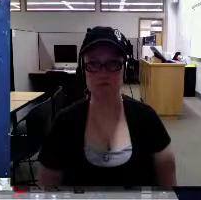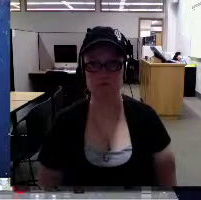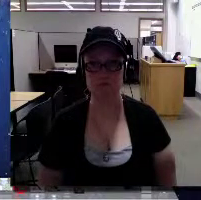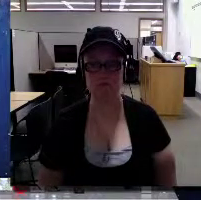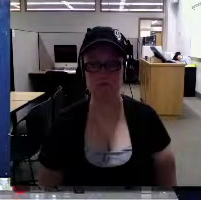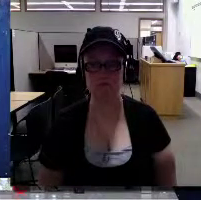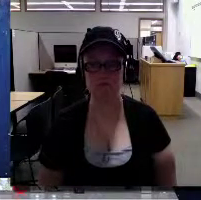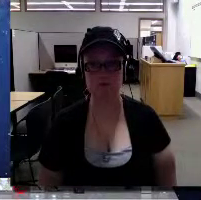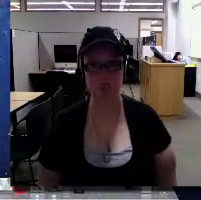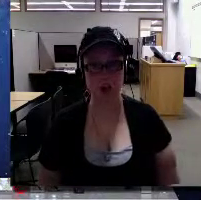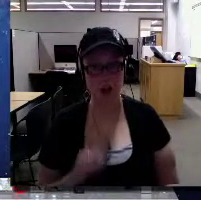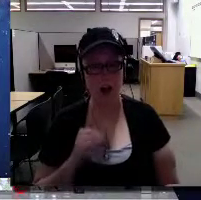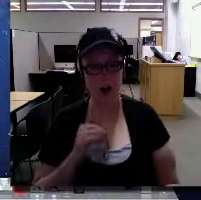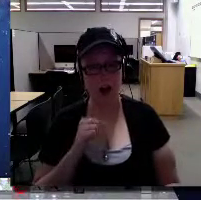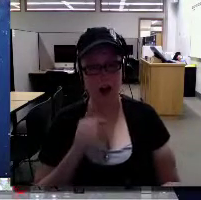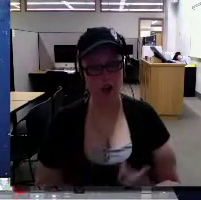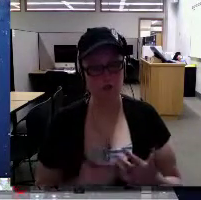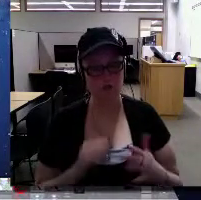with me.